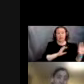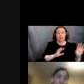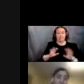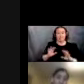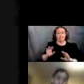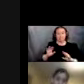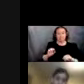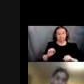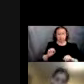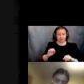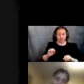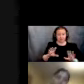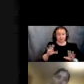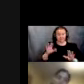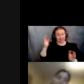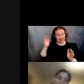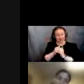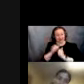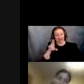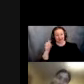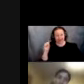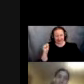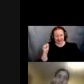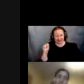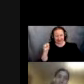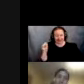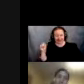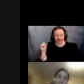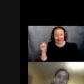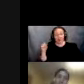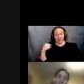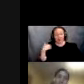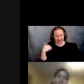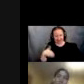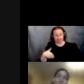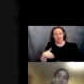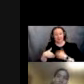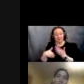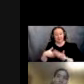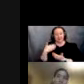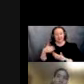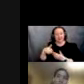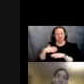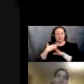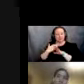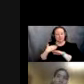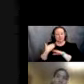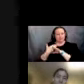On the other hand, the U.S. was slowly preventing people from